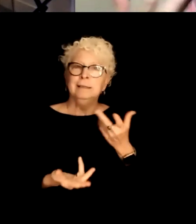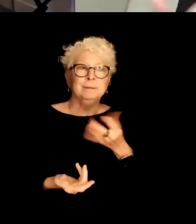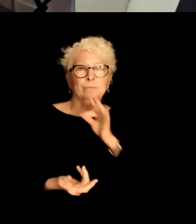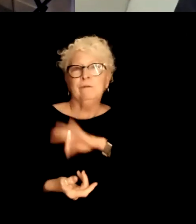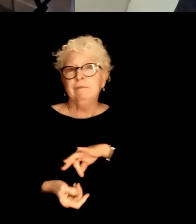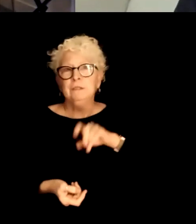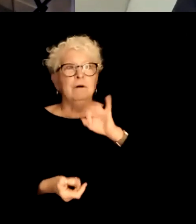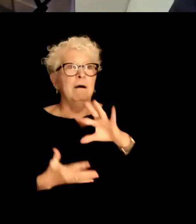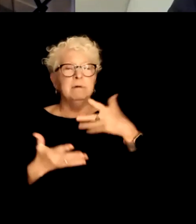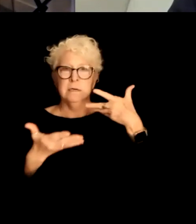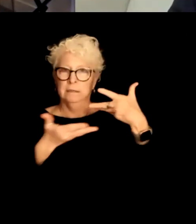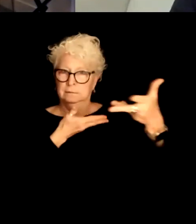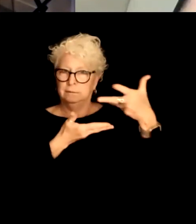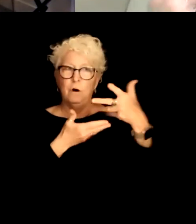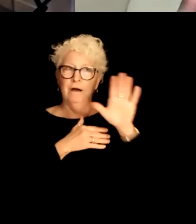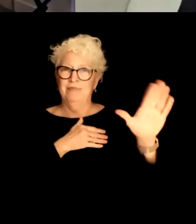given to